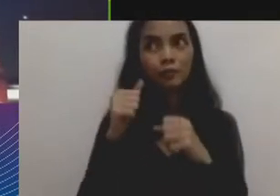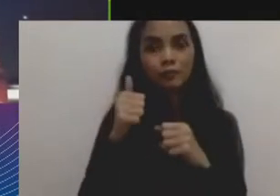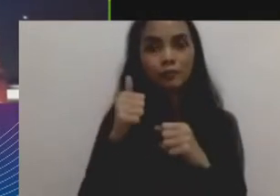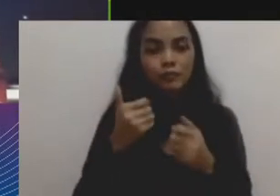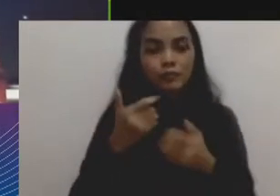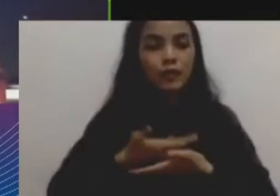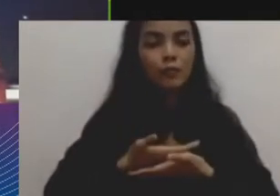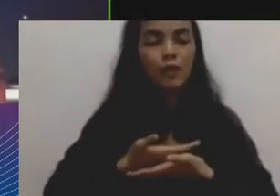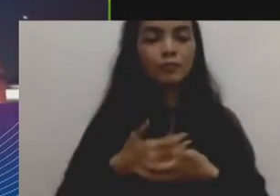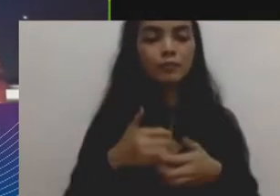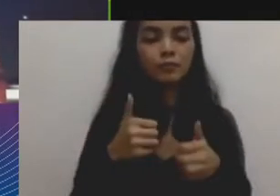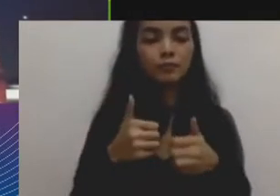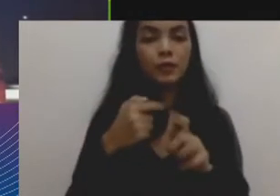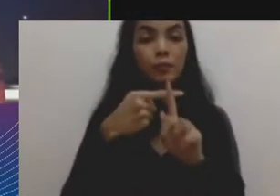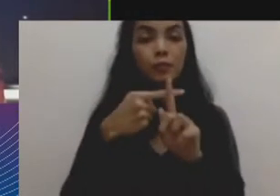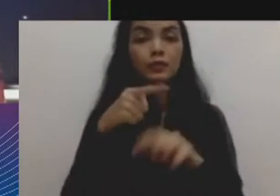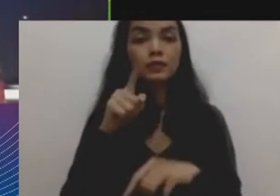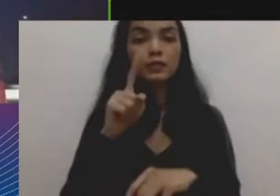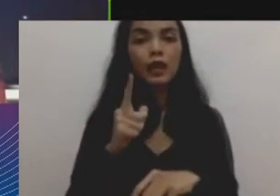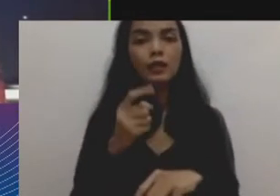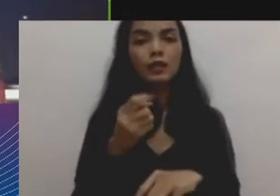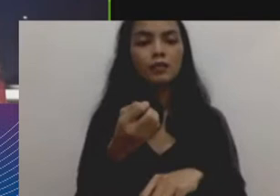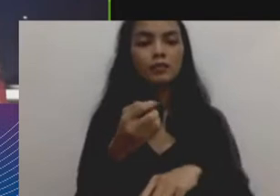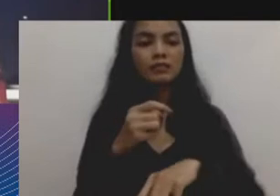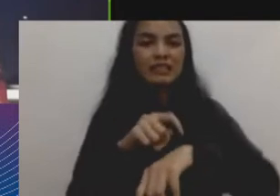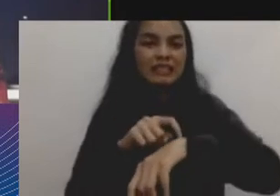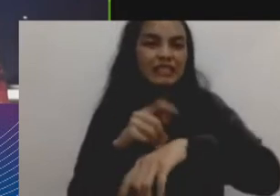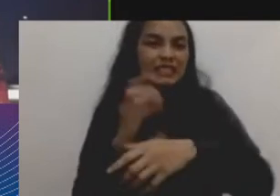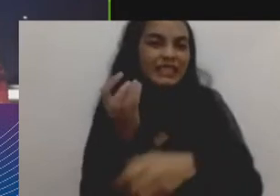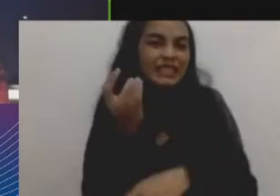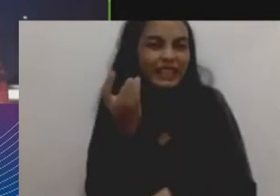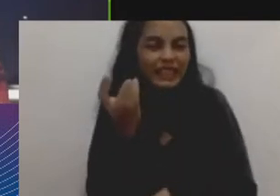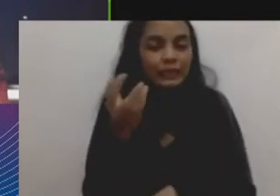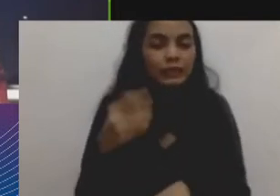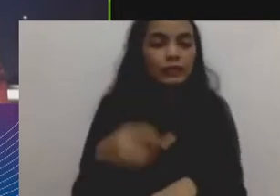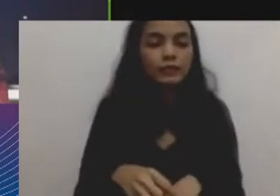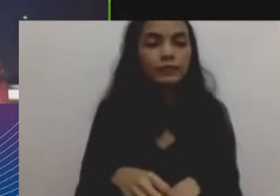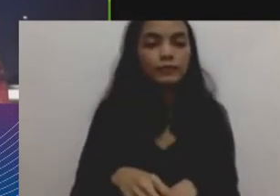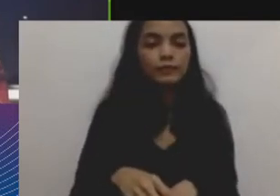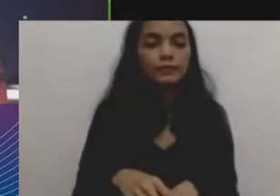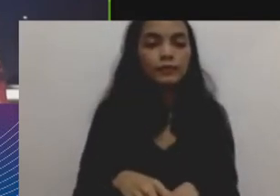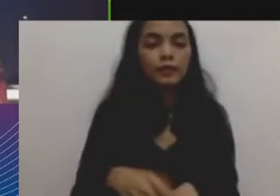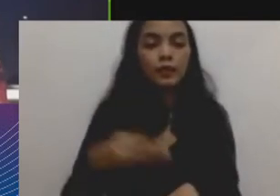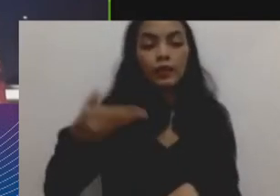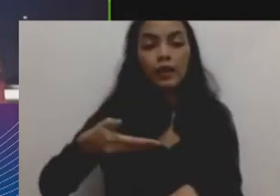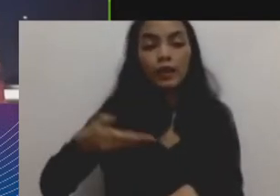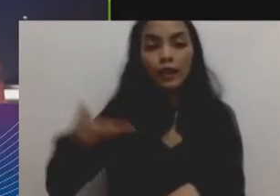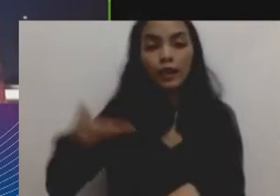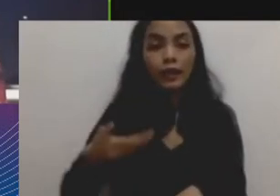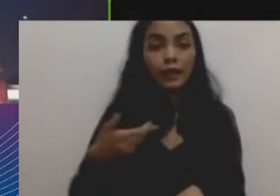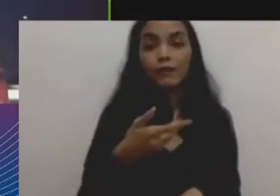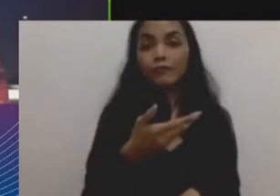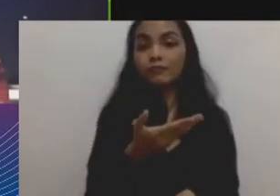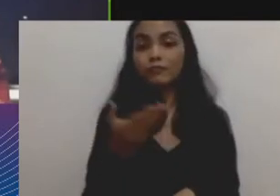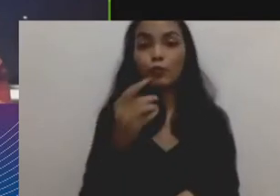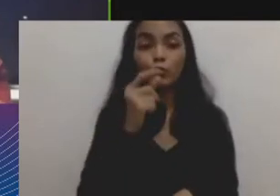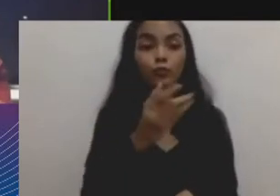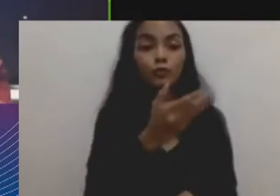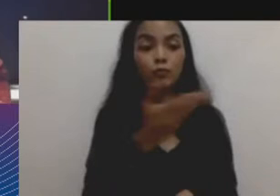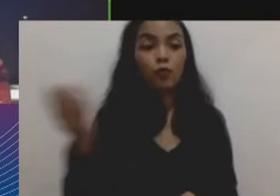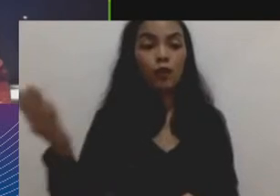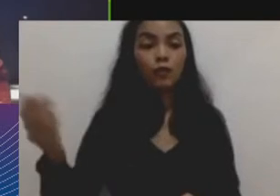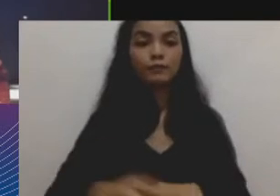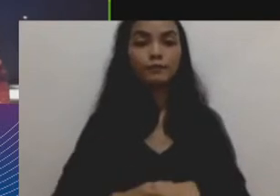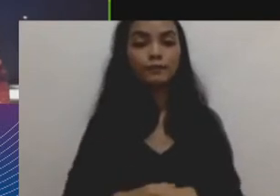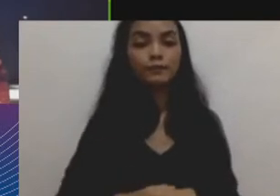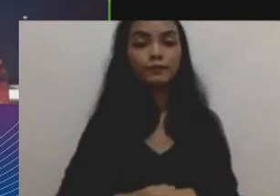only have a few minutes left, I will read the last questions for all the panelists. This